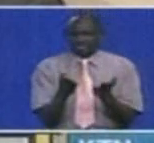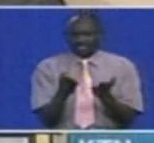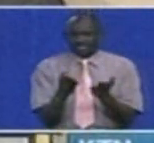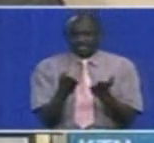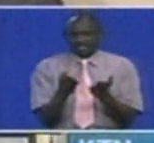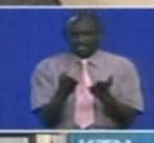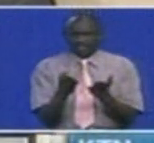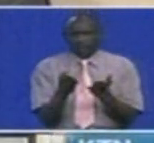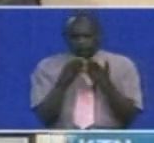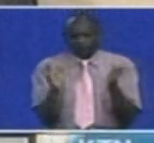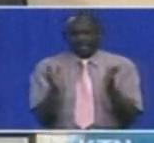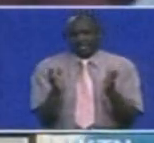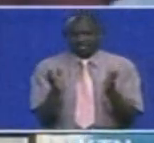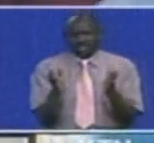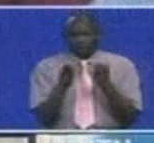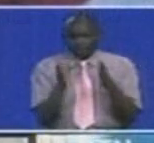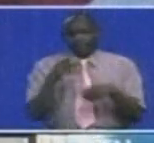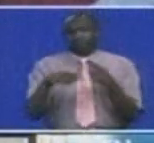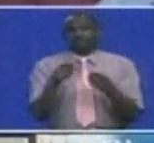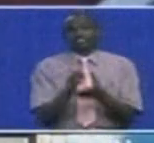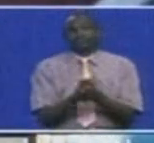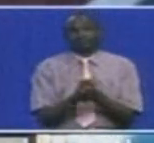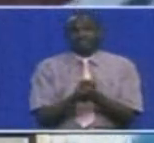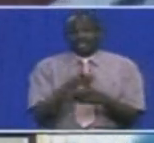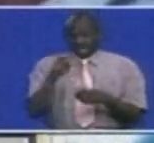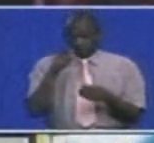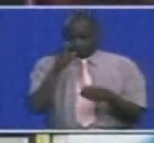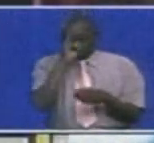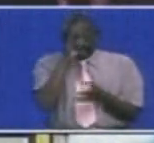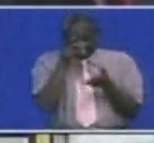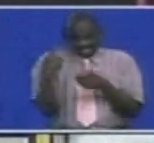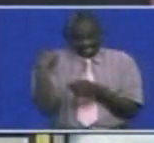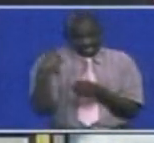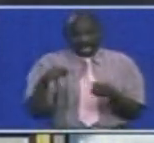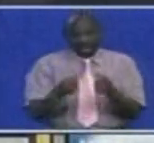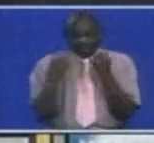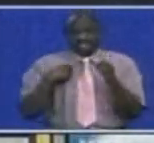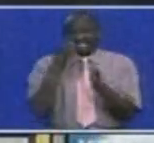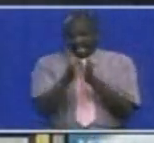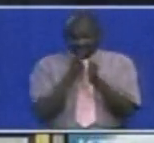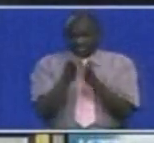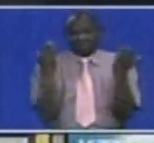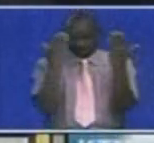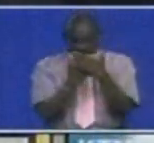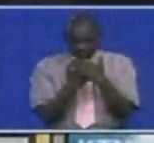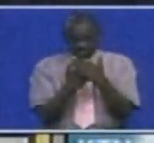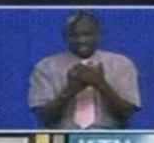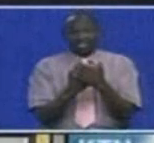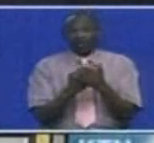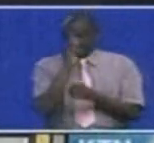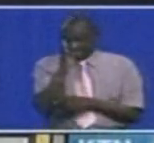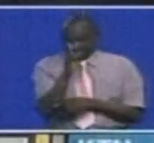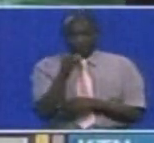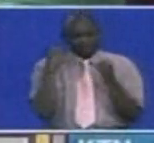opaque process. The latest police swoop was conducted in Naivasha Sunday night, where 36 people, most of